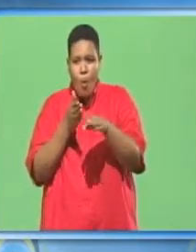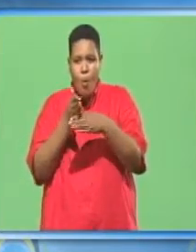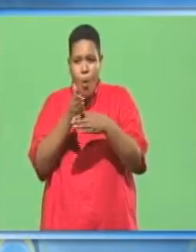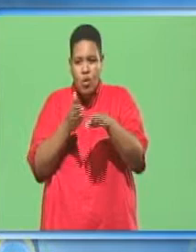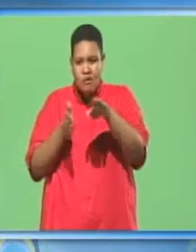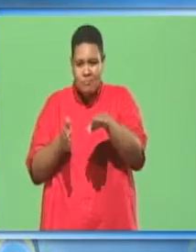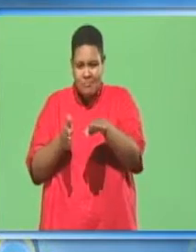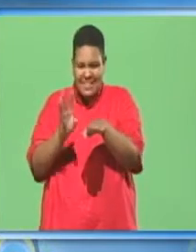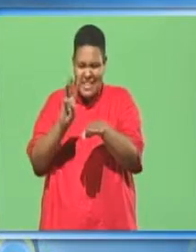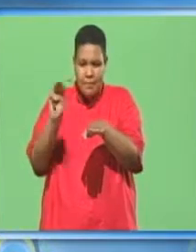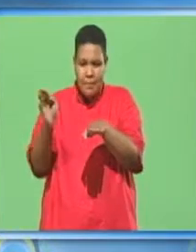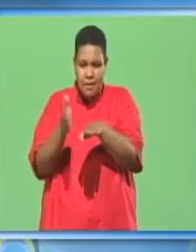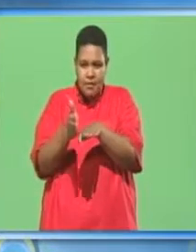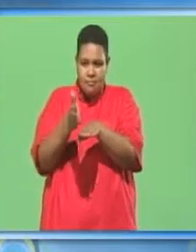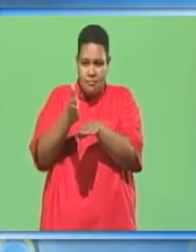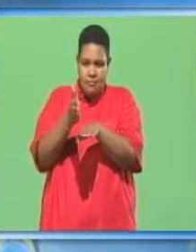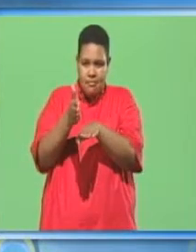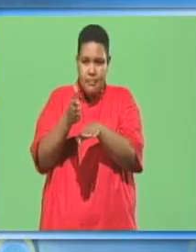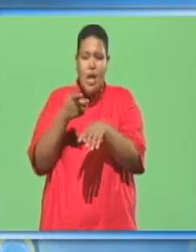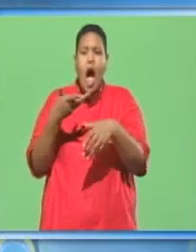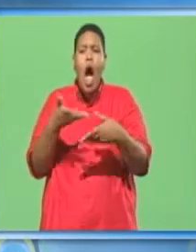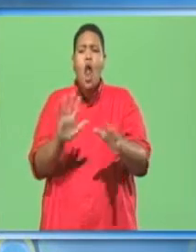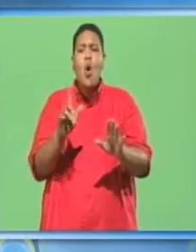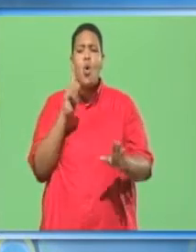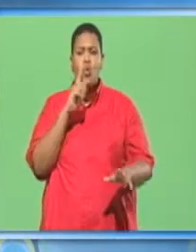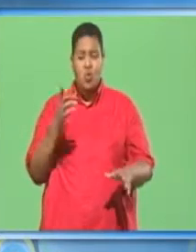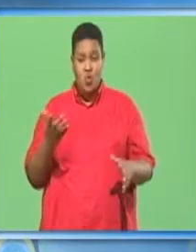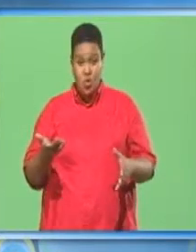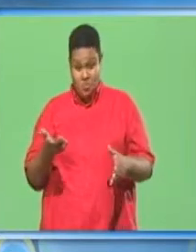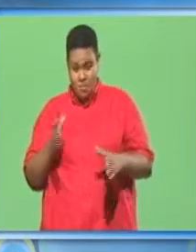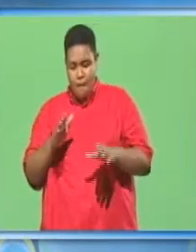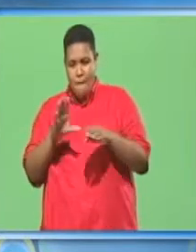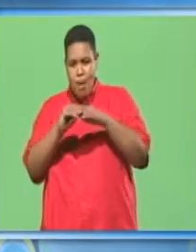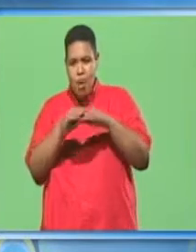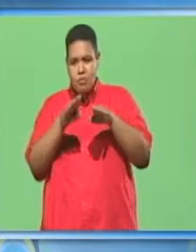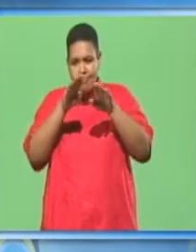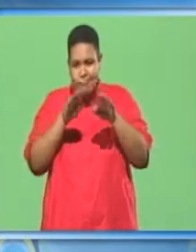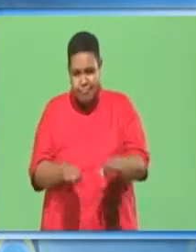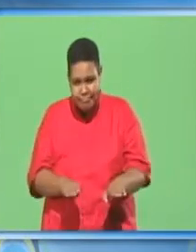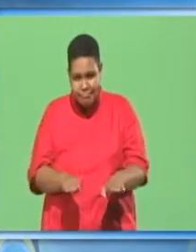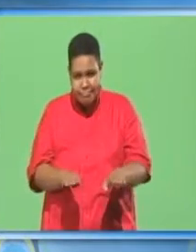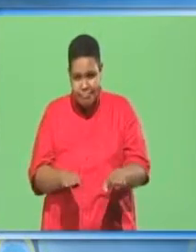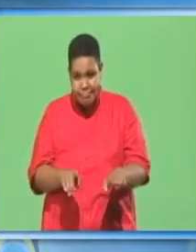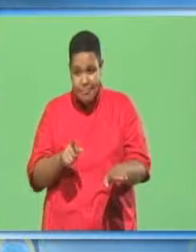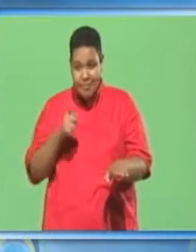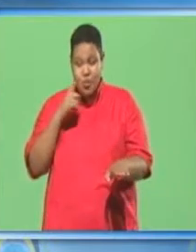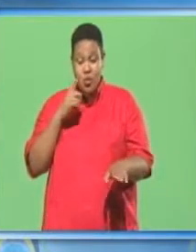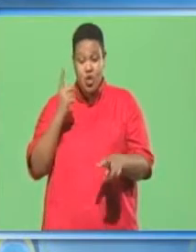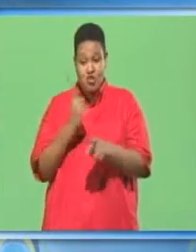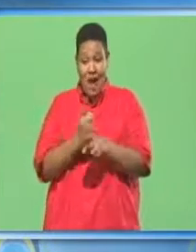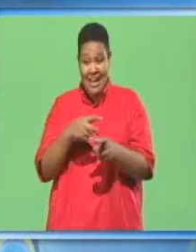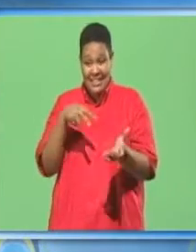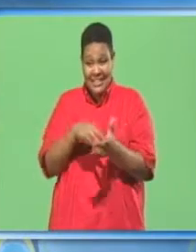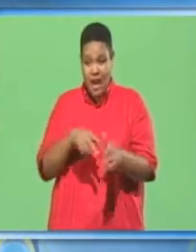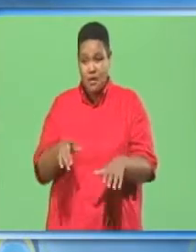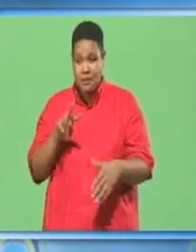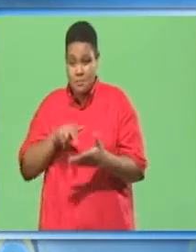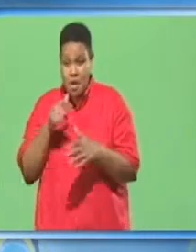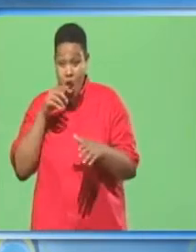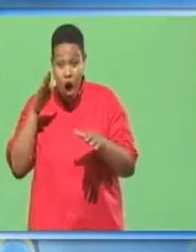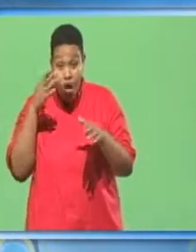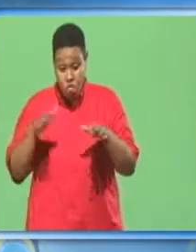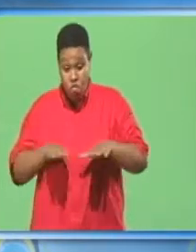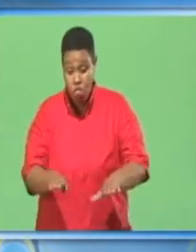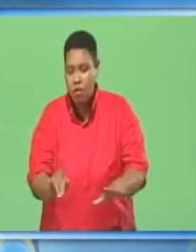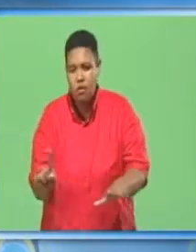Allow the well-dressed edge of the board to rest on the rip fence. With the correct standing position and not being in front